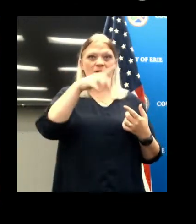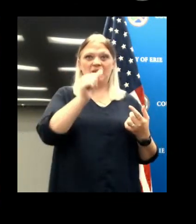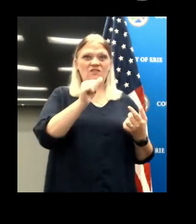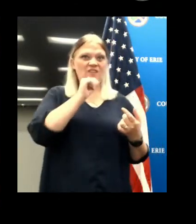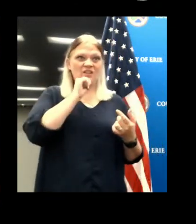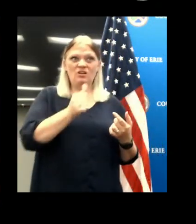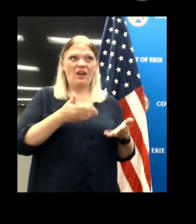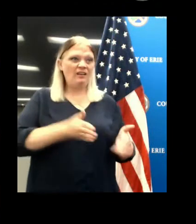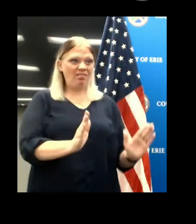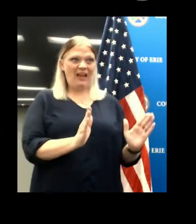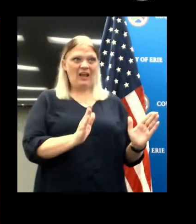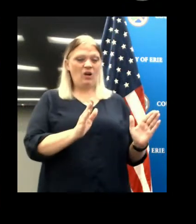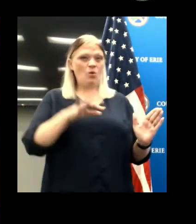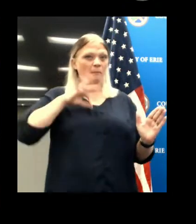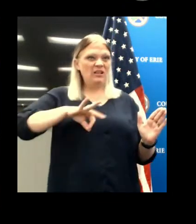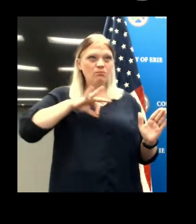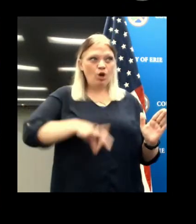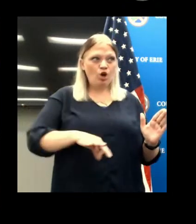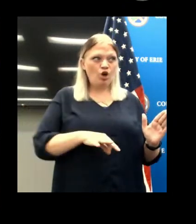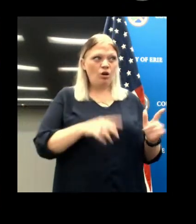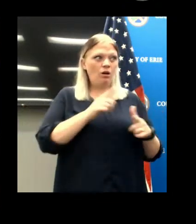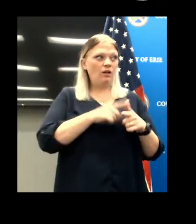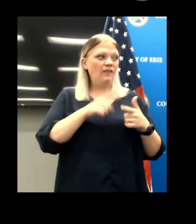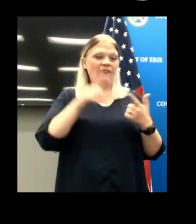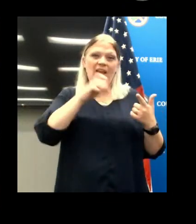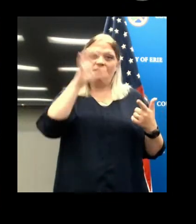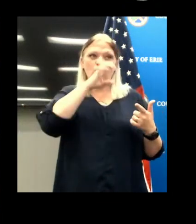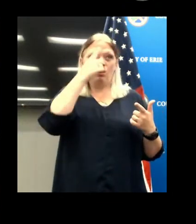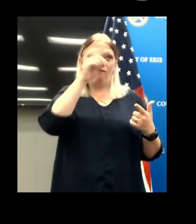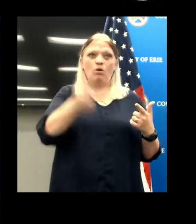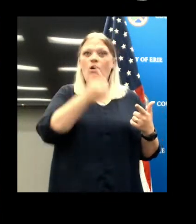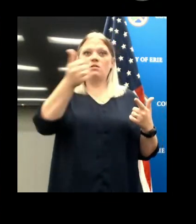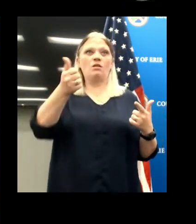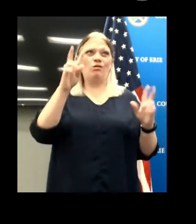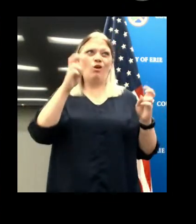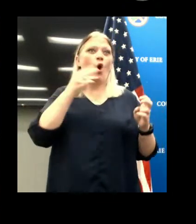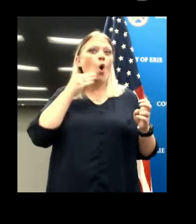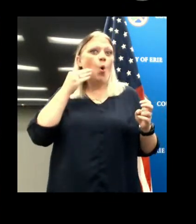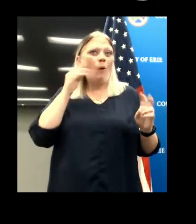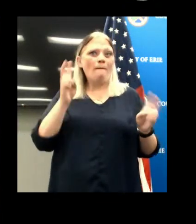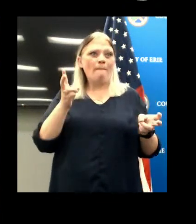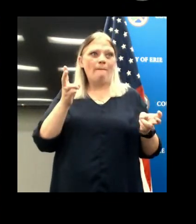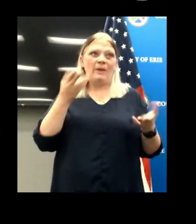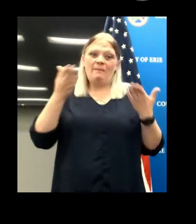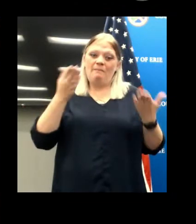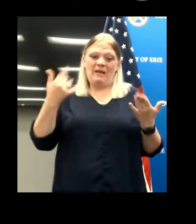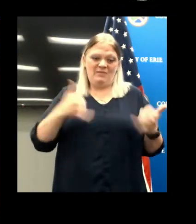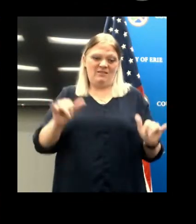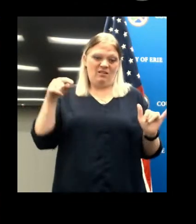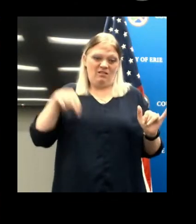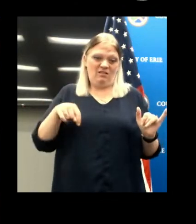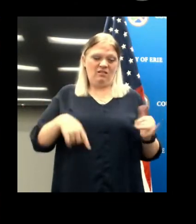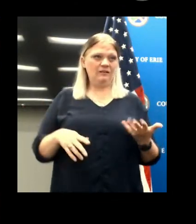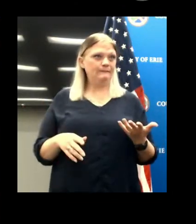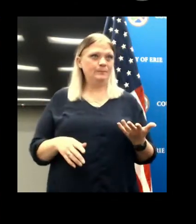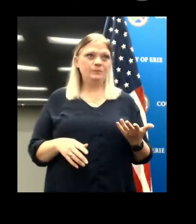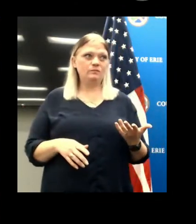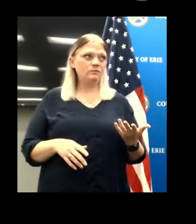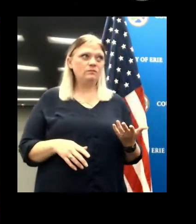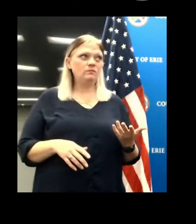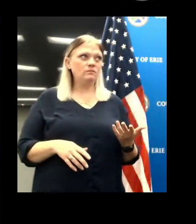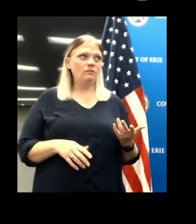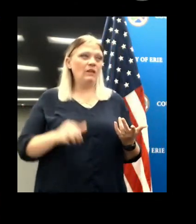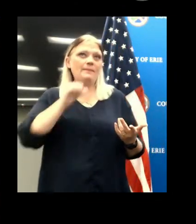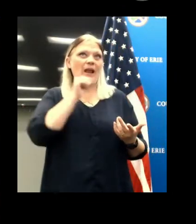them to go to Pittsburgh, they're going to have to look for another home, and maybe we're still in line. I would not